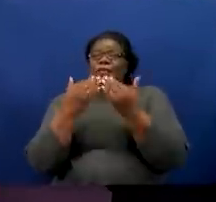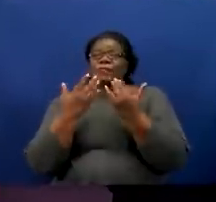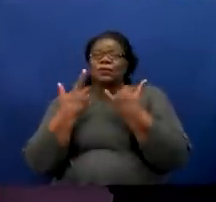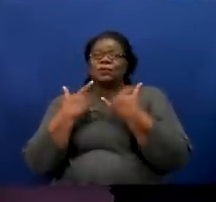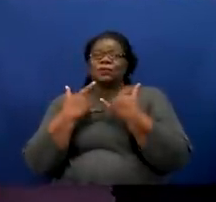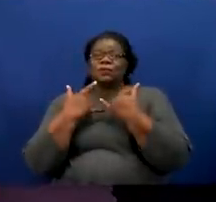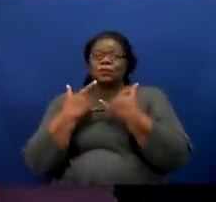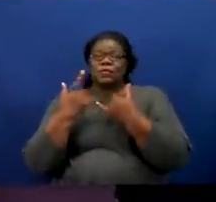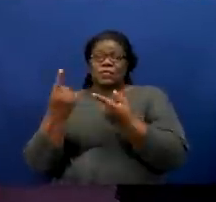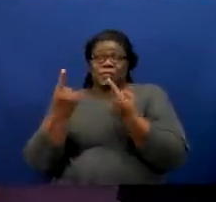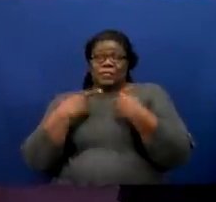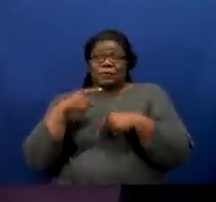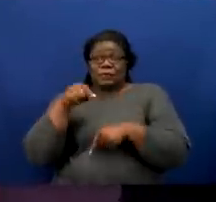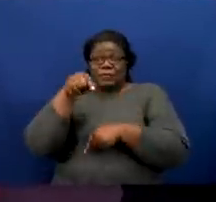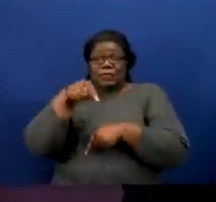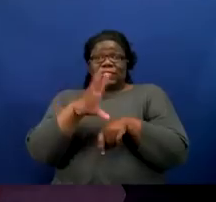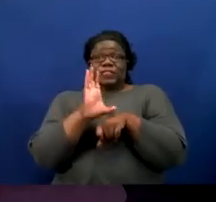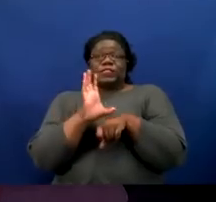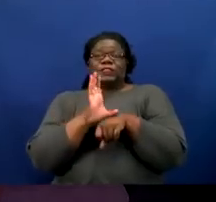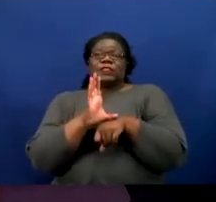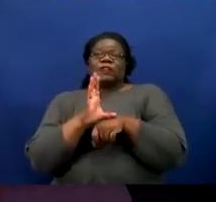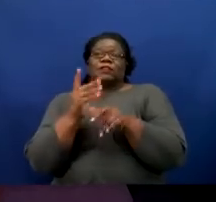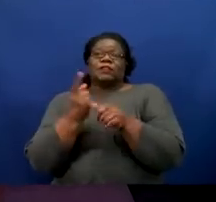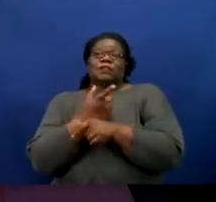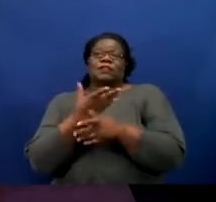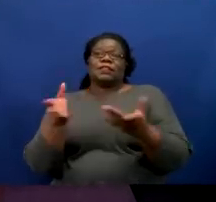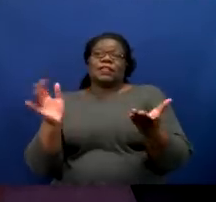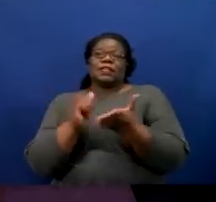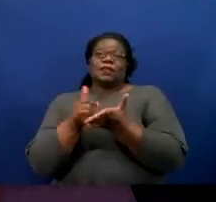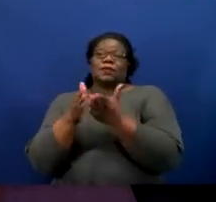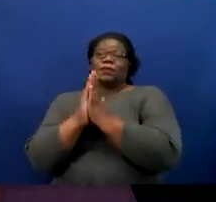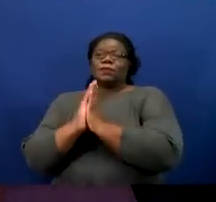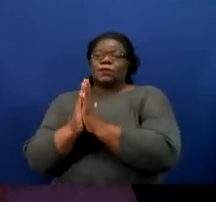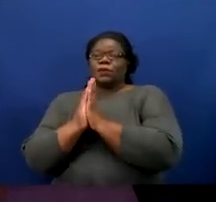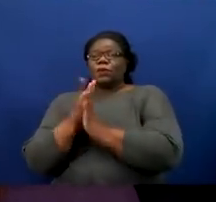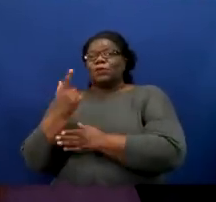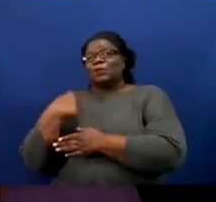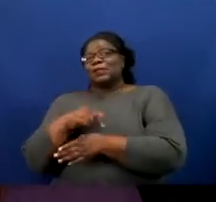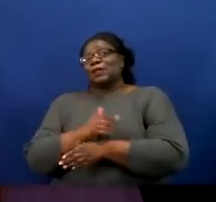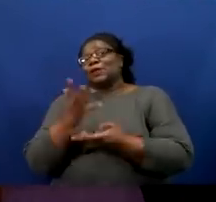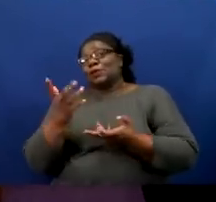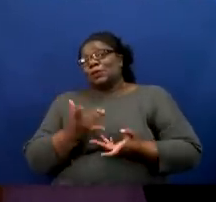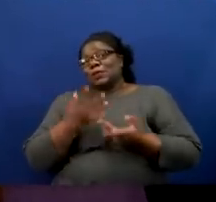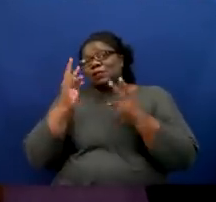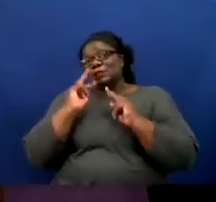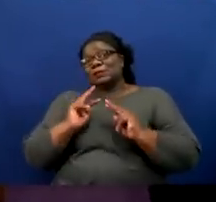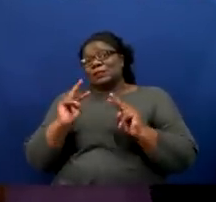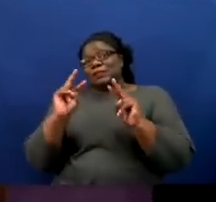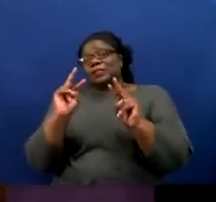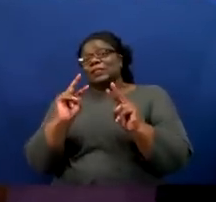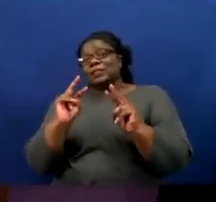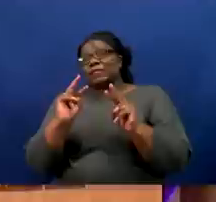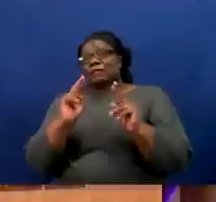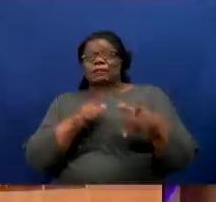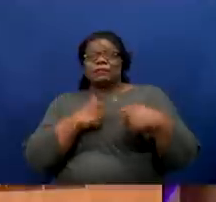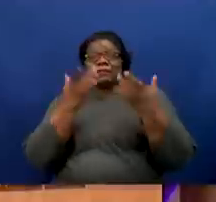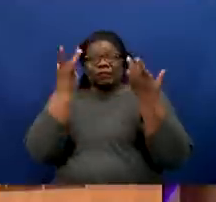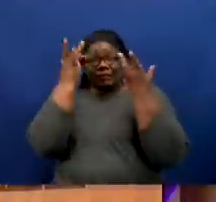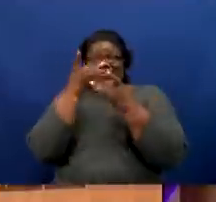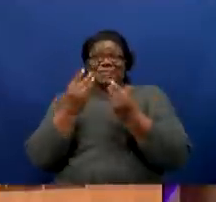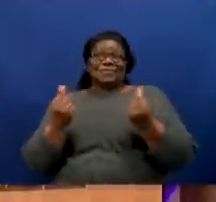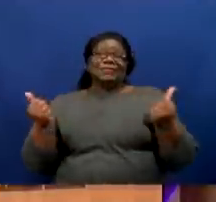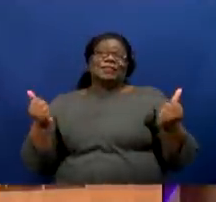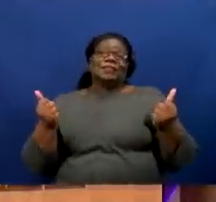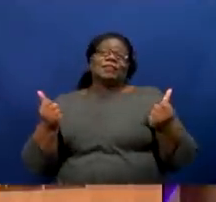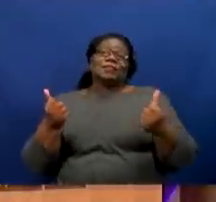this cathedral. And for everything that we have asked, we won't wait until we see it. We won't wait till COVID is done. We won't wait